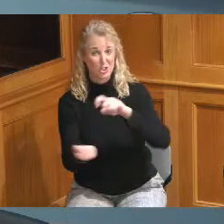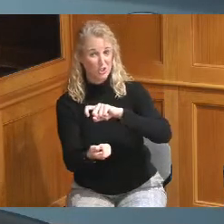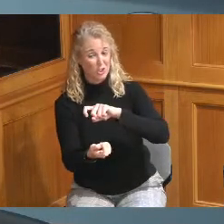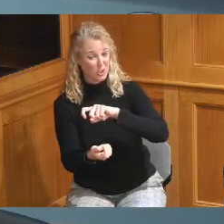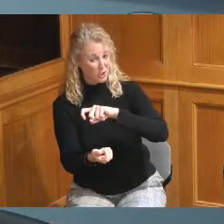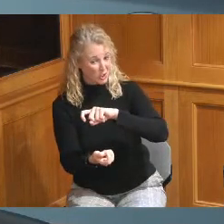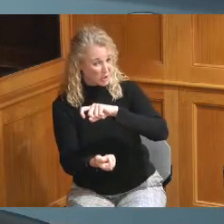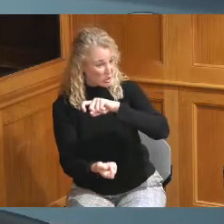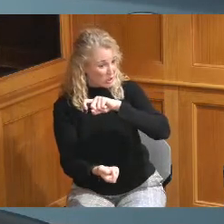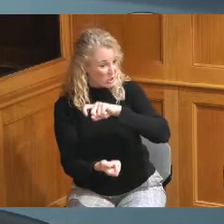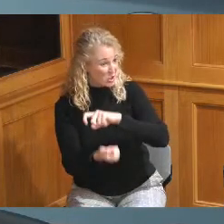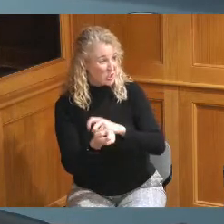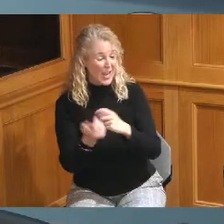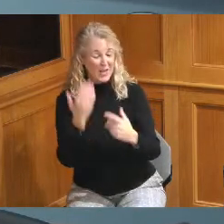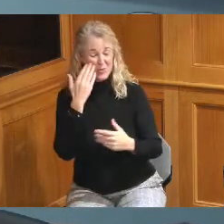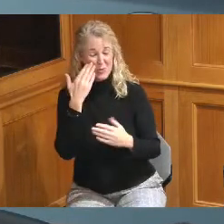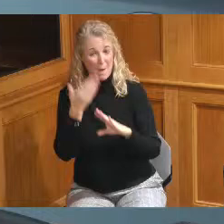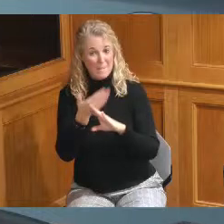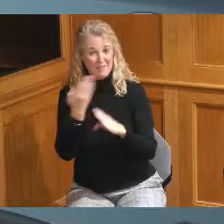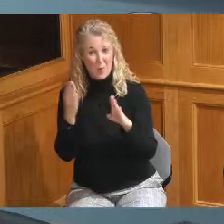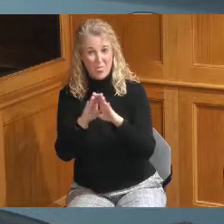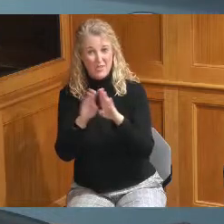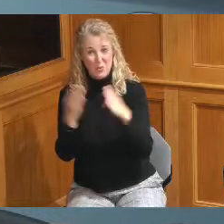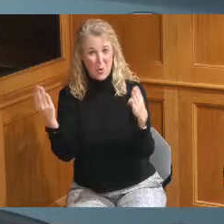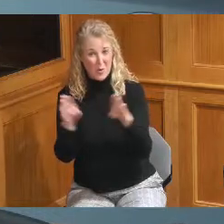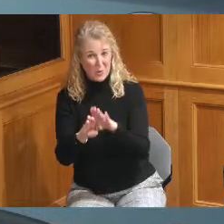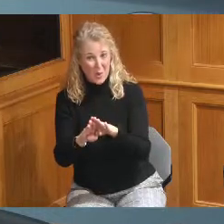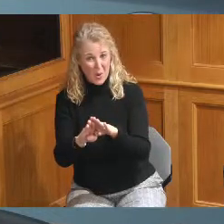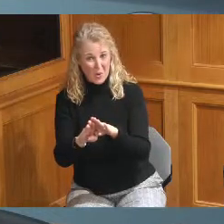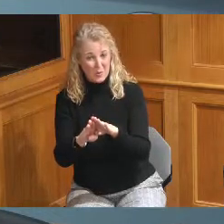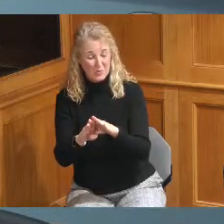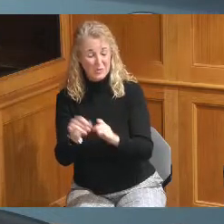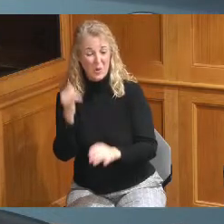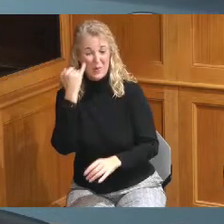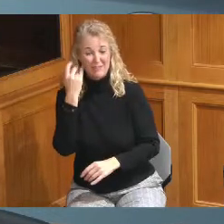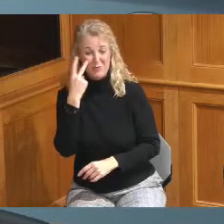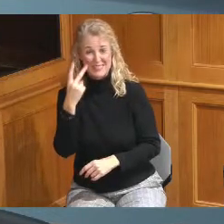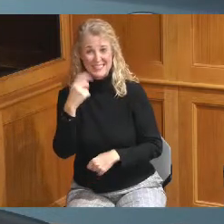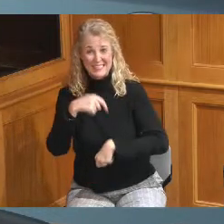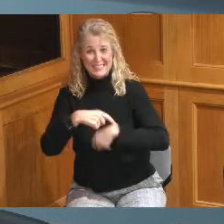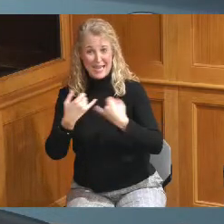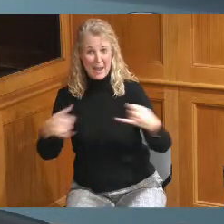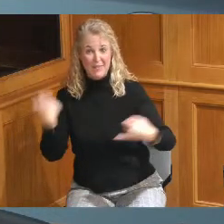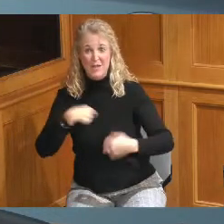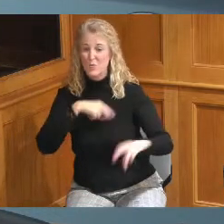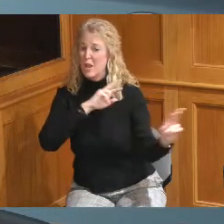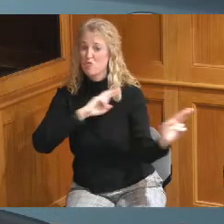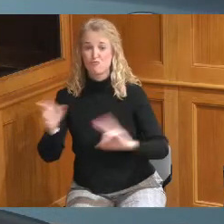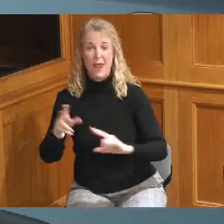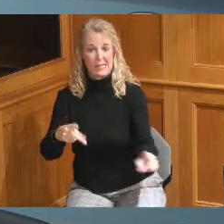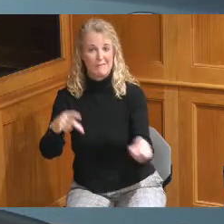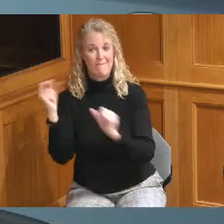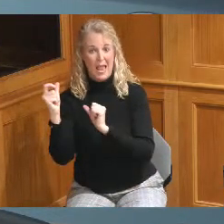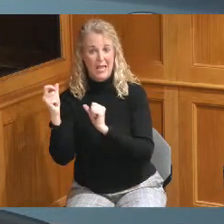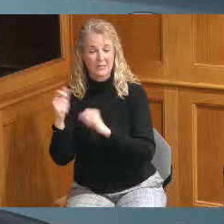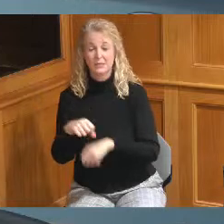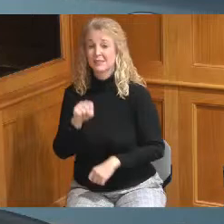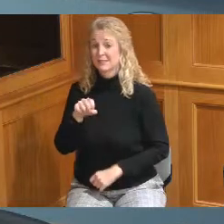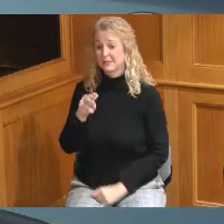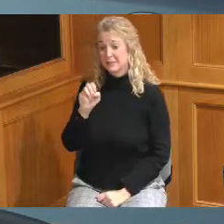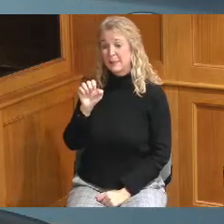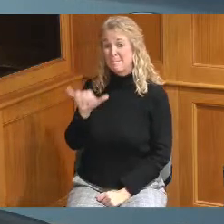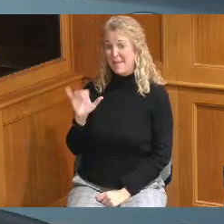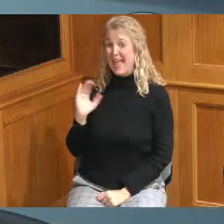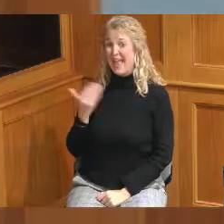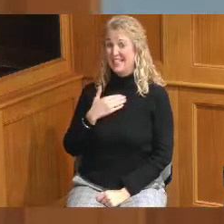as possible before the door closes. Yeah. So if you see any timeline changes, we're ready to move as fast as possible. Yeah, May is